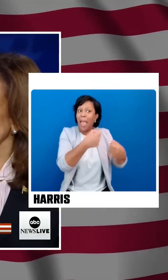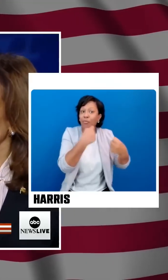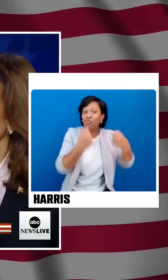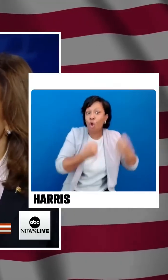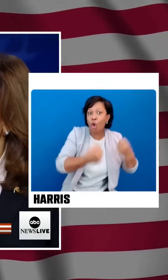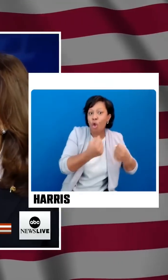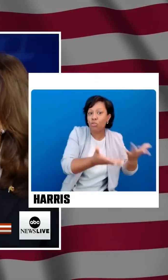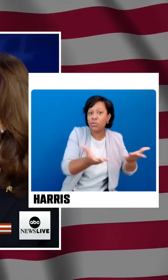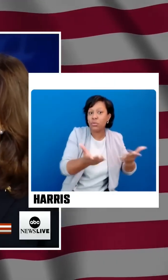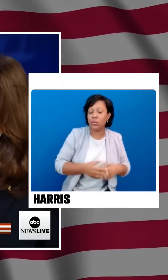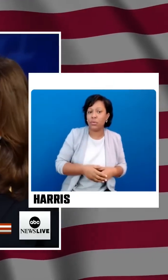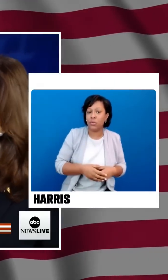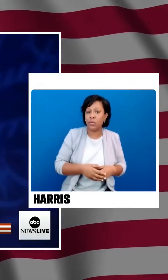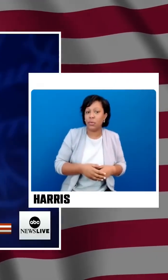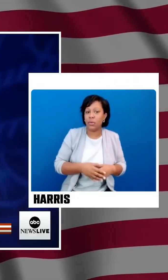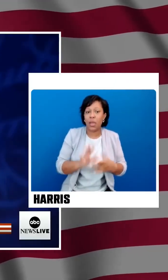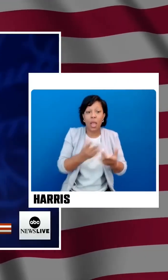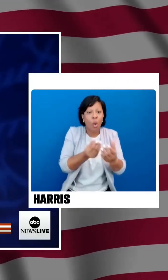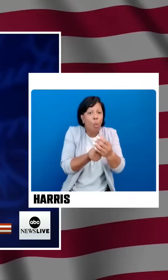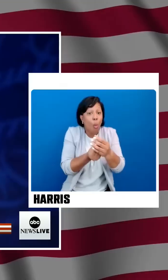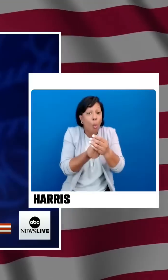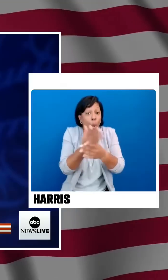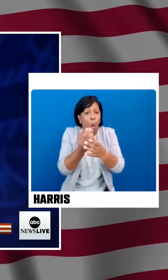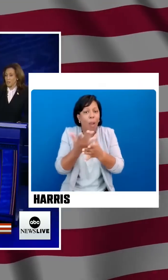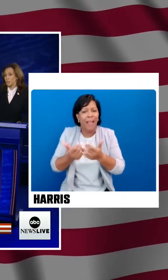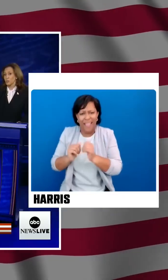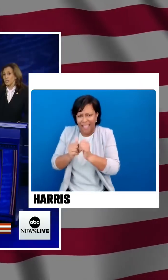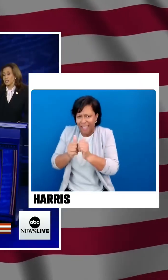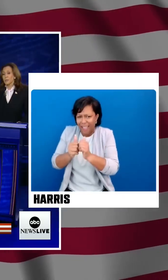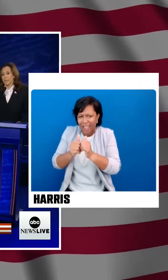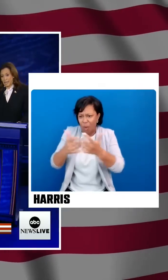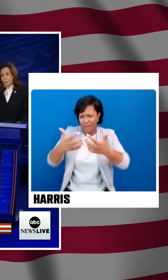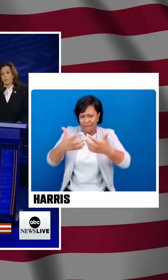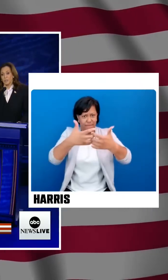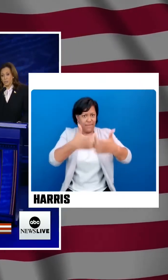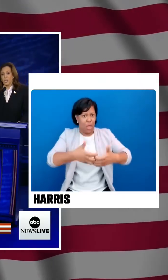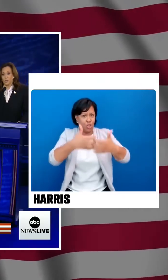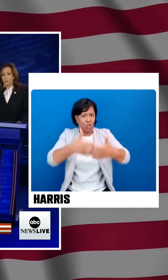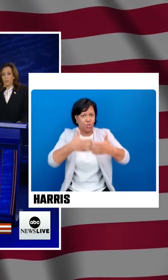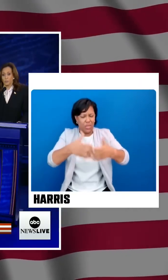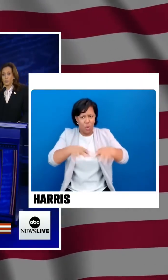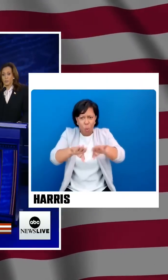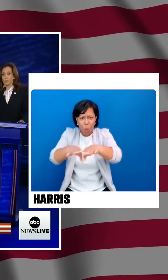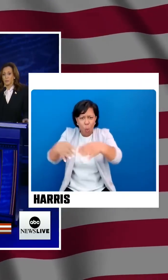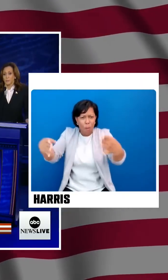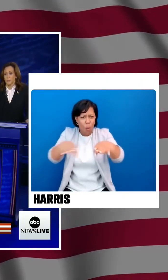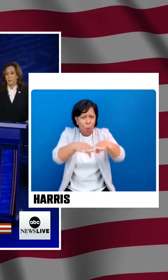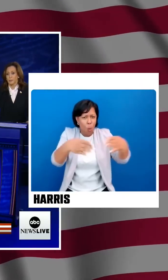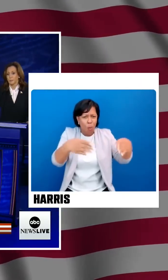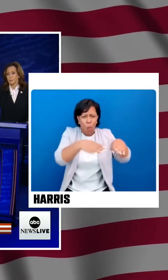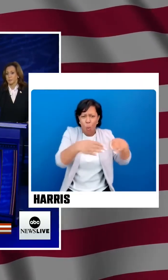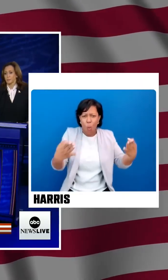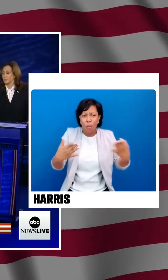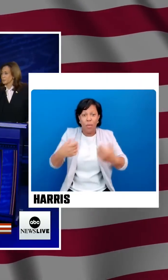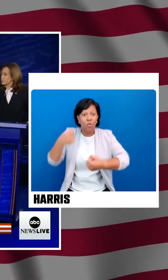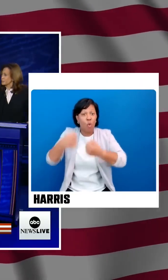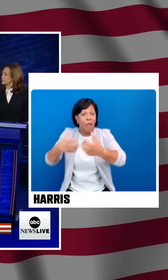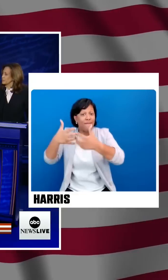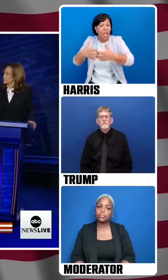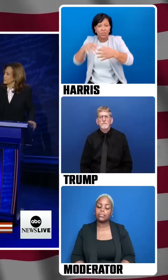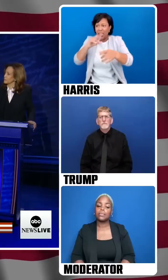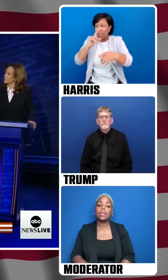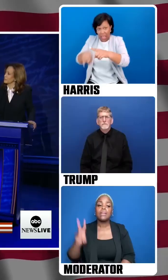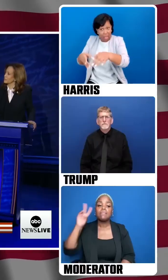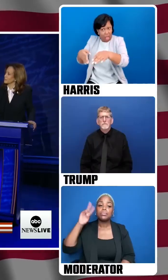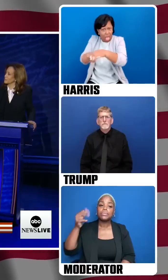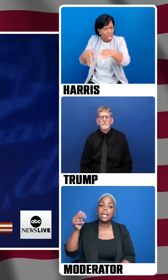around American manufacturing and opening up auto plants, not closing them like happened under Donald Trump. Vice President Harris, thank you. That didn't happen